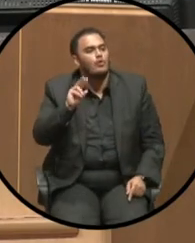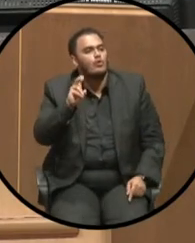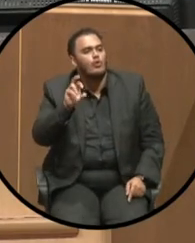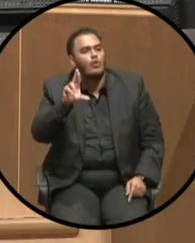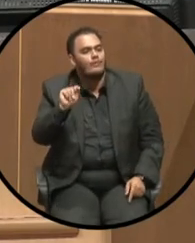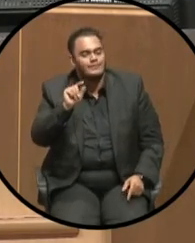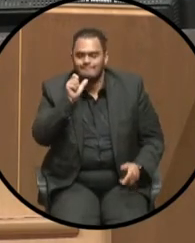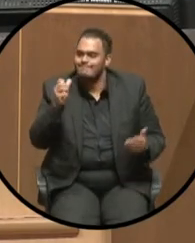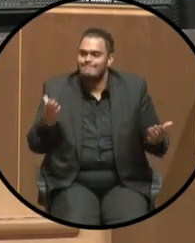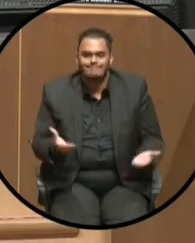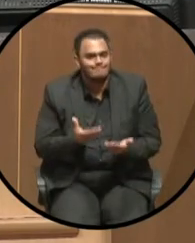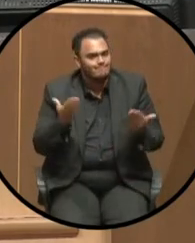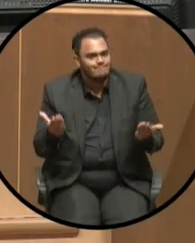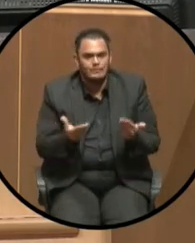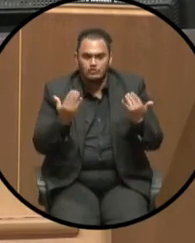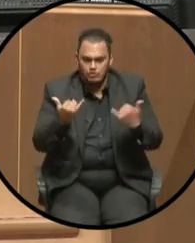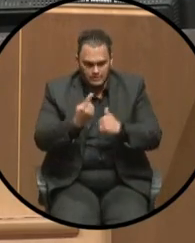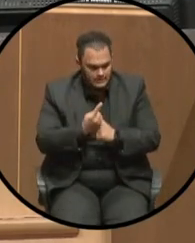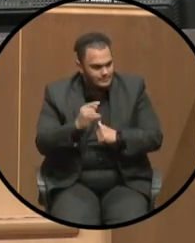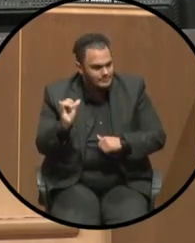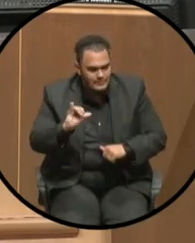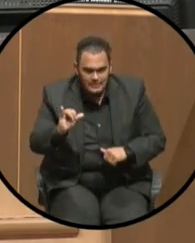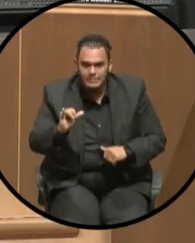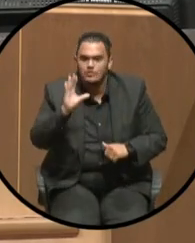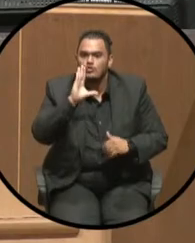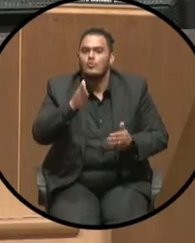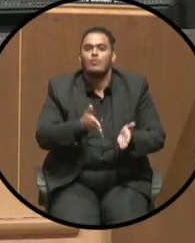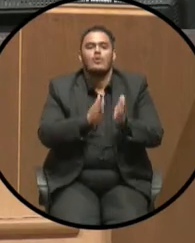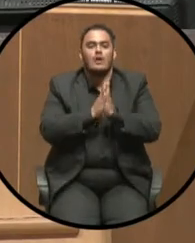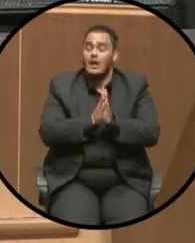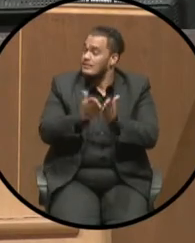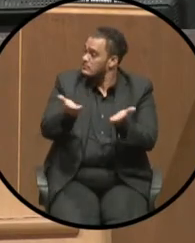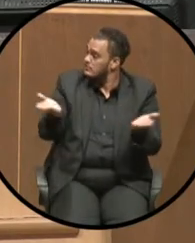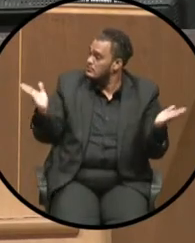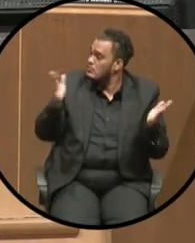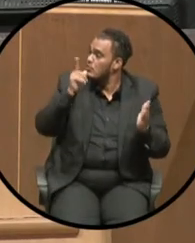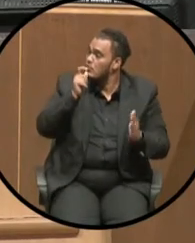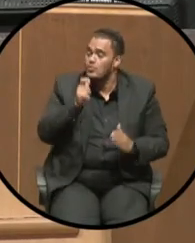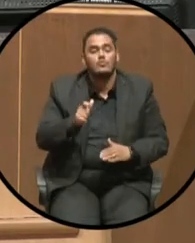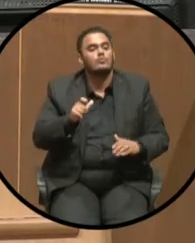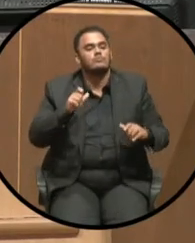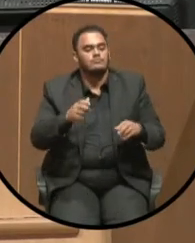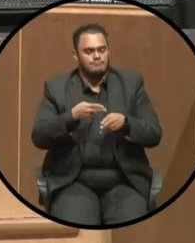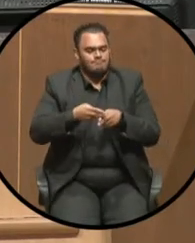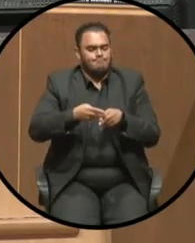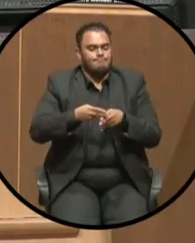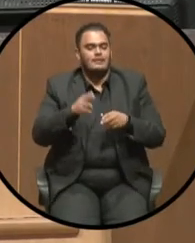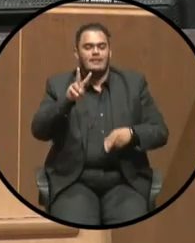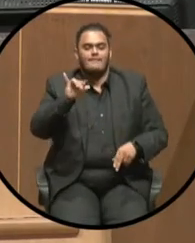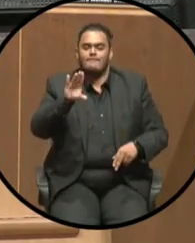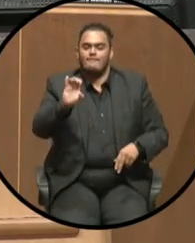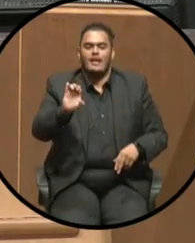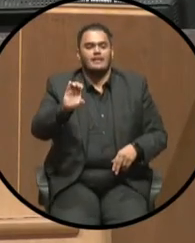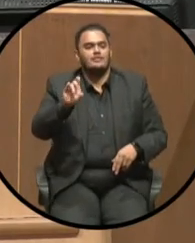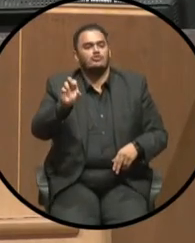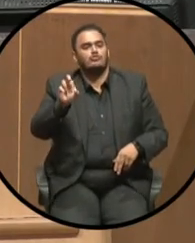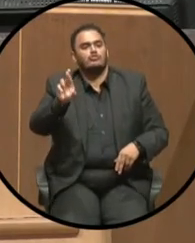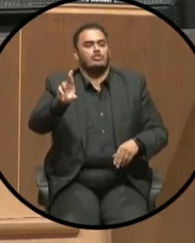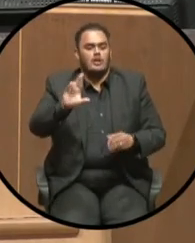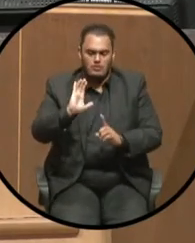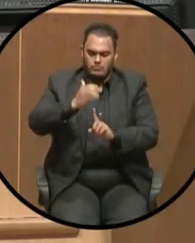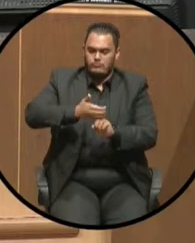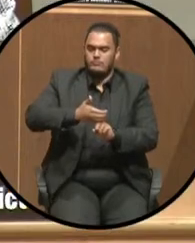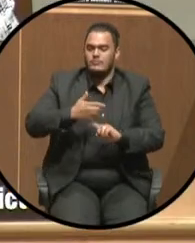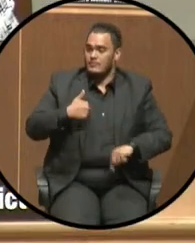So I'm going to ask for a nomination from the floor for an acting vice chair for this evening. Member Gallo, you're recognized.